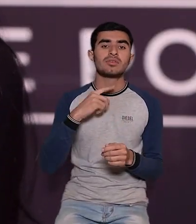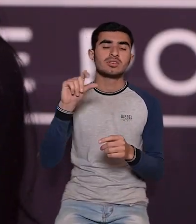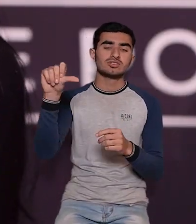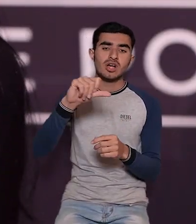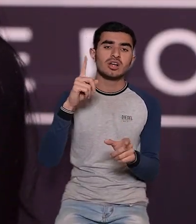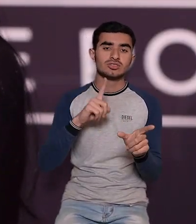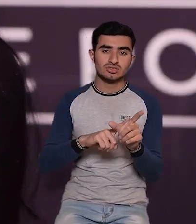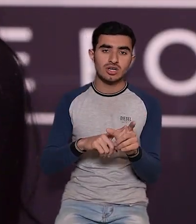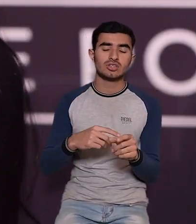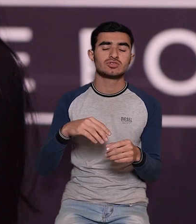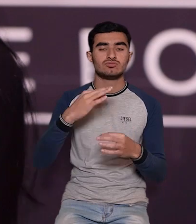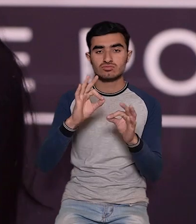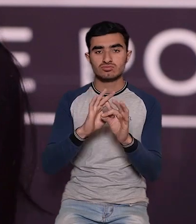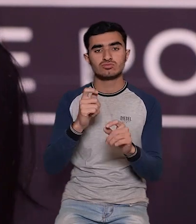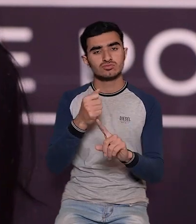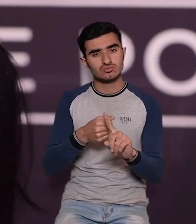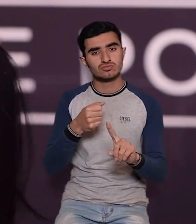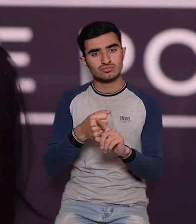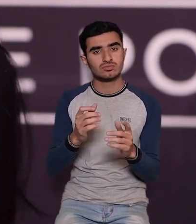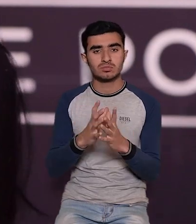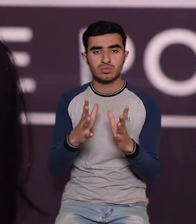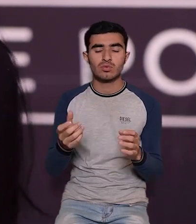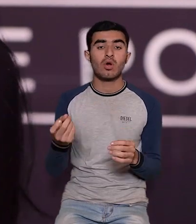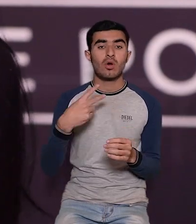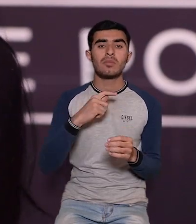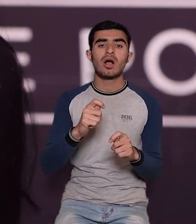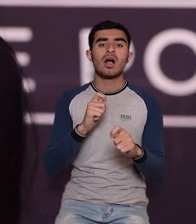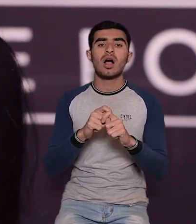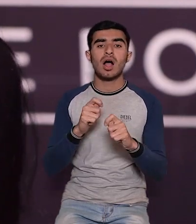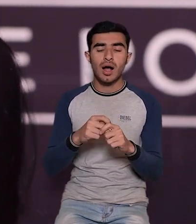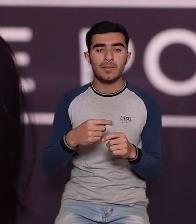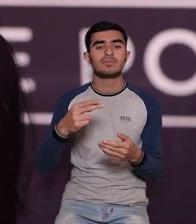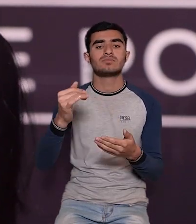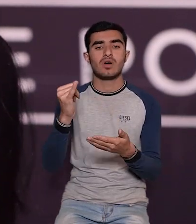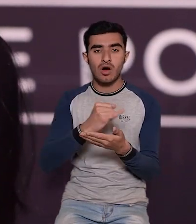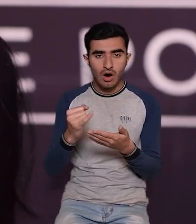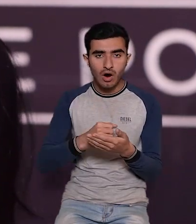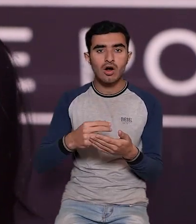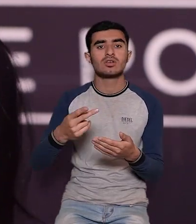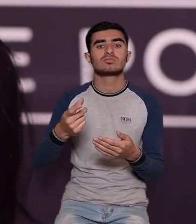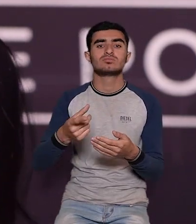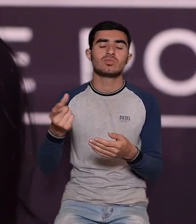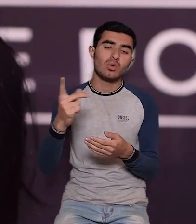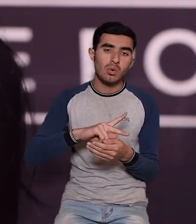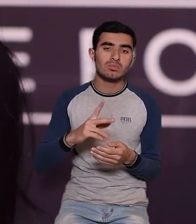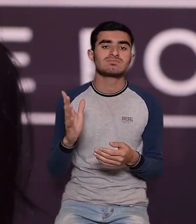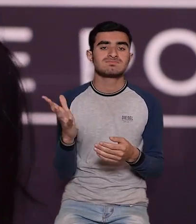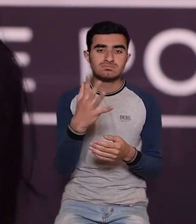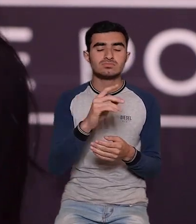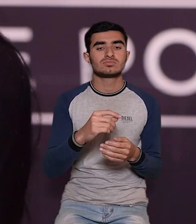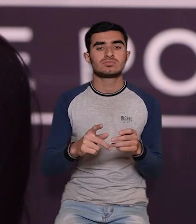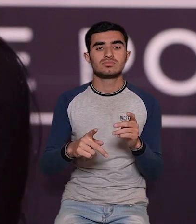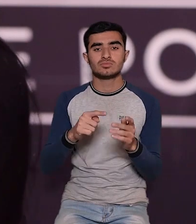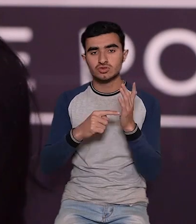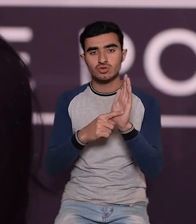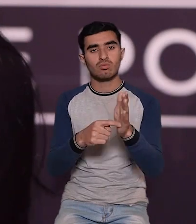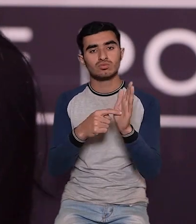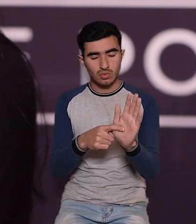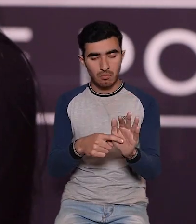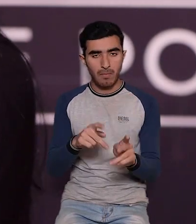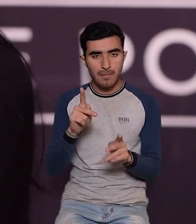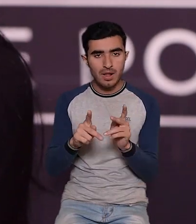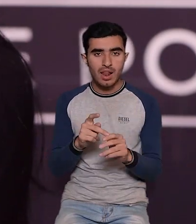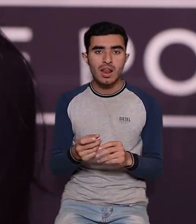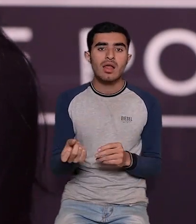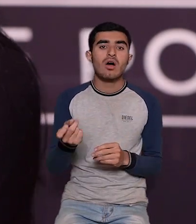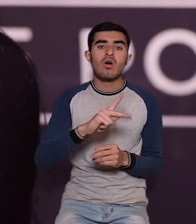been working in bringing art in the public spaces. We have conducted 2 Lahore Biennials where